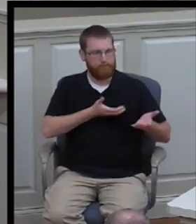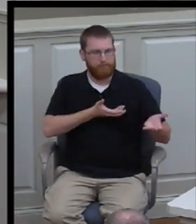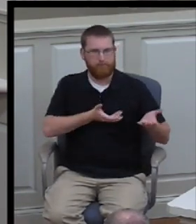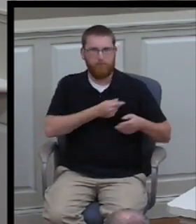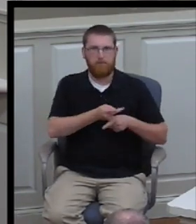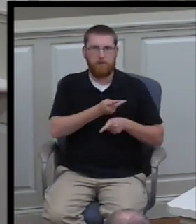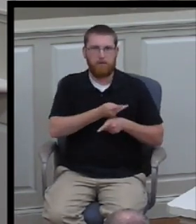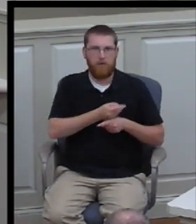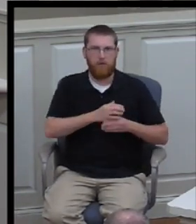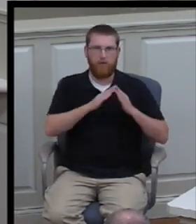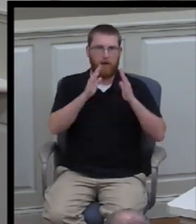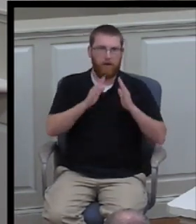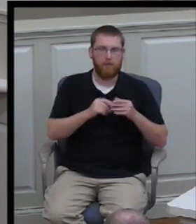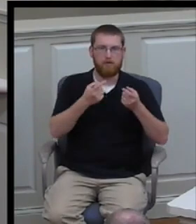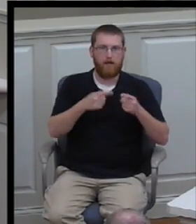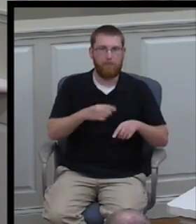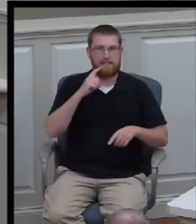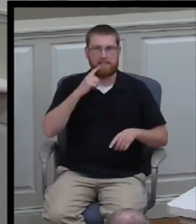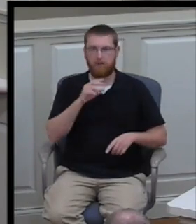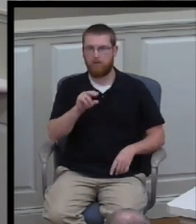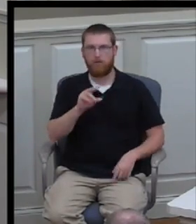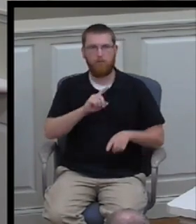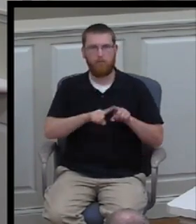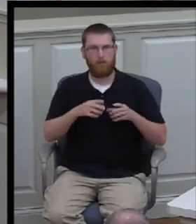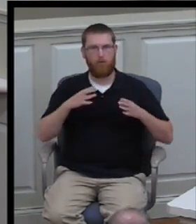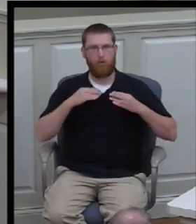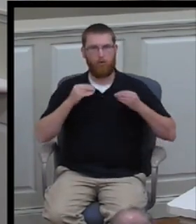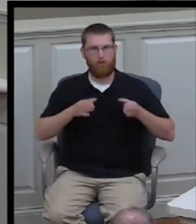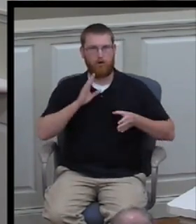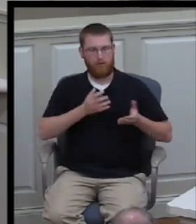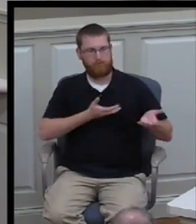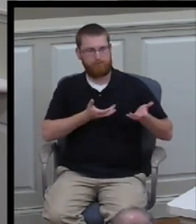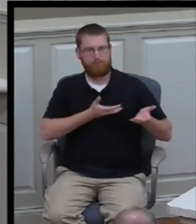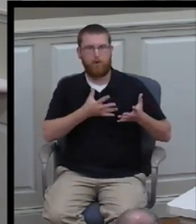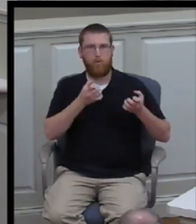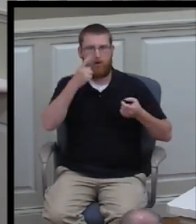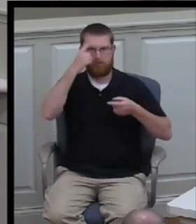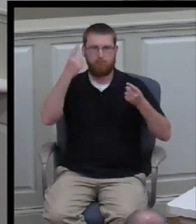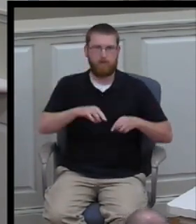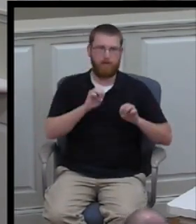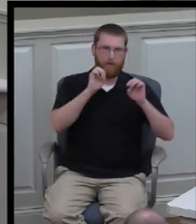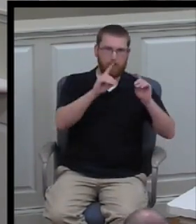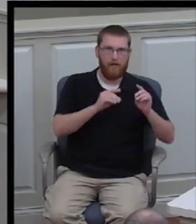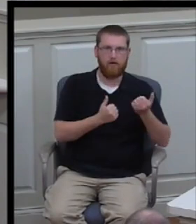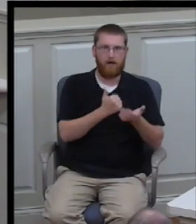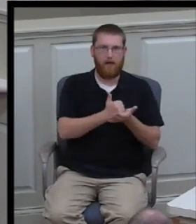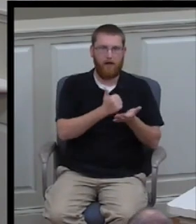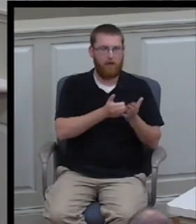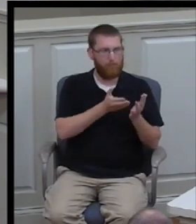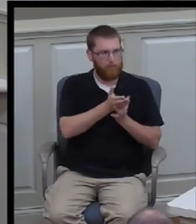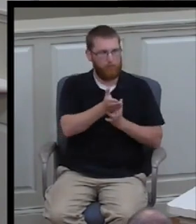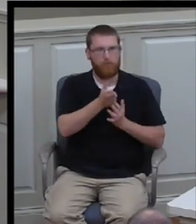something's got to happen to the house more serious than that, but we're more about compliance and education and helping them work through that. Like